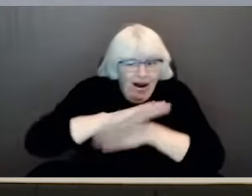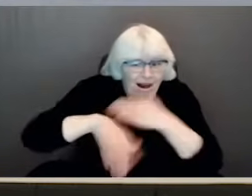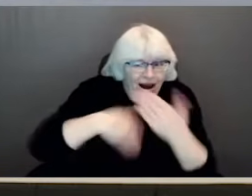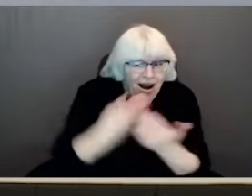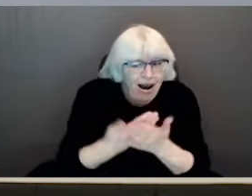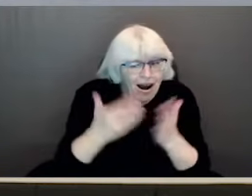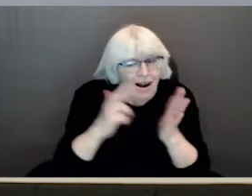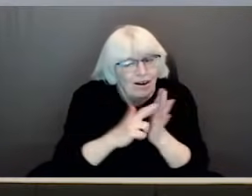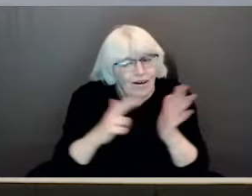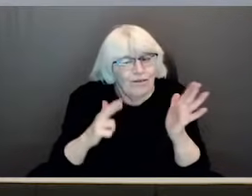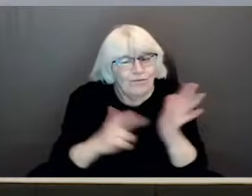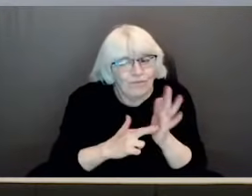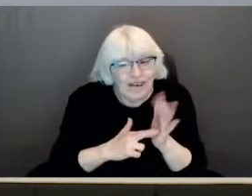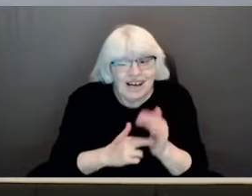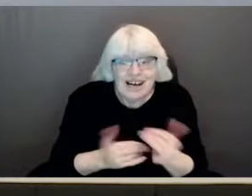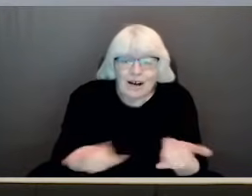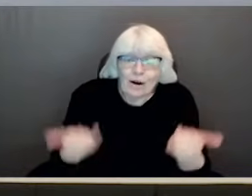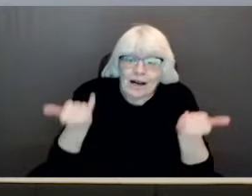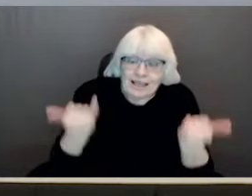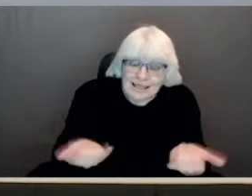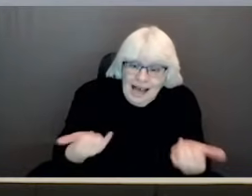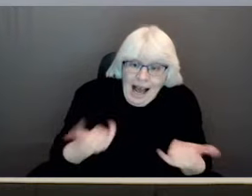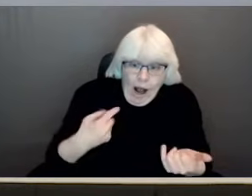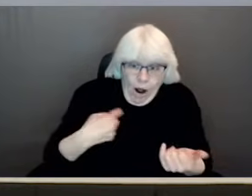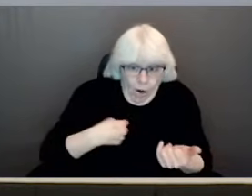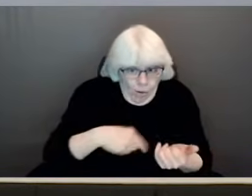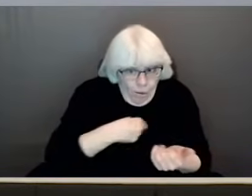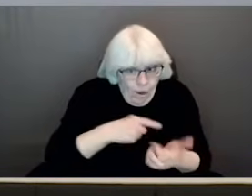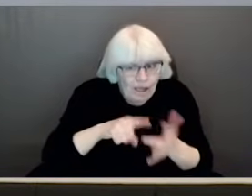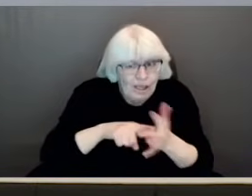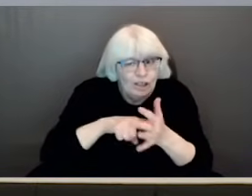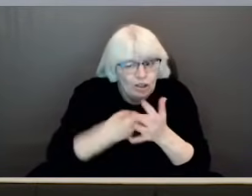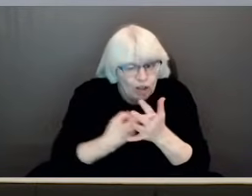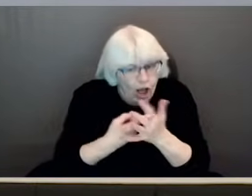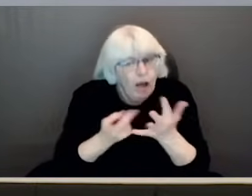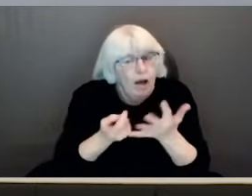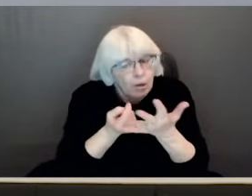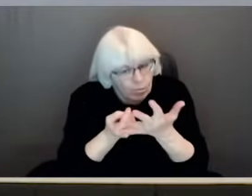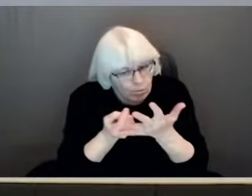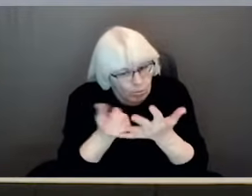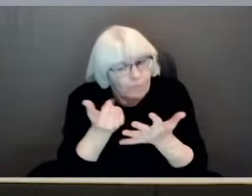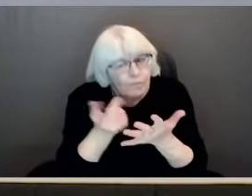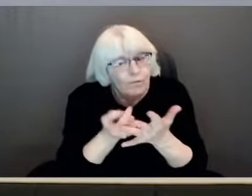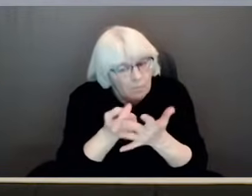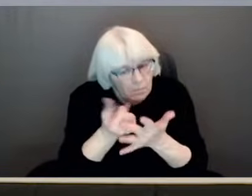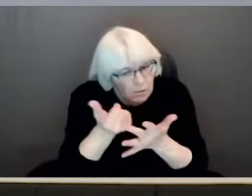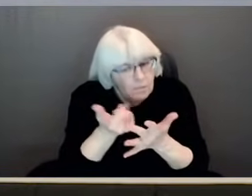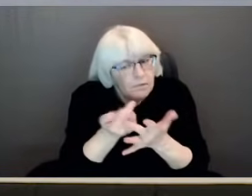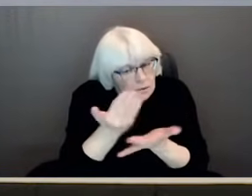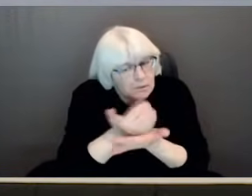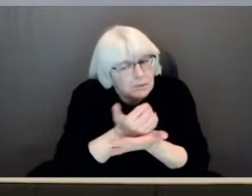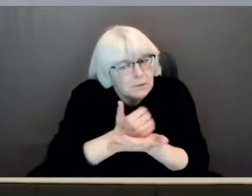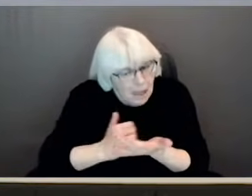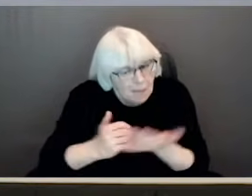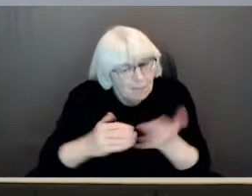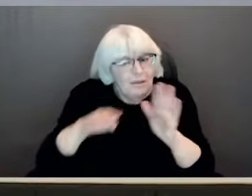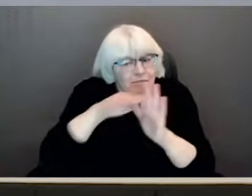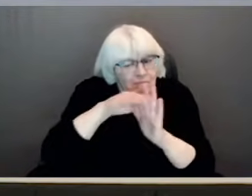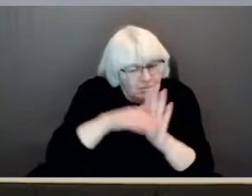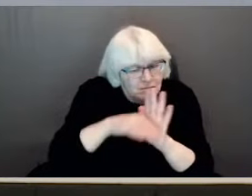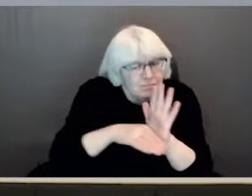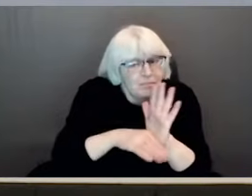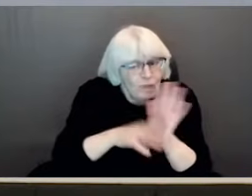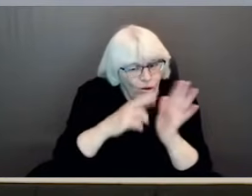at, a range of factors, some of which we listed today, and we'll continue to look at. So our rate of cases per